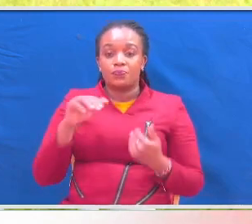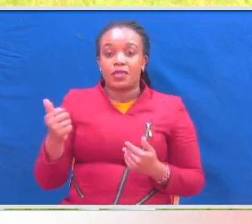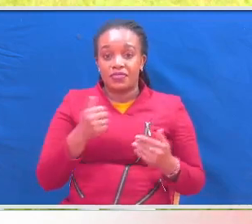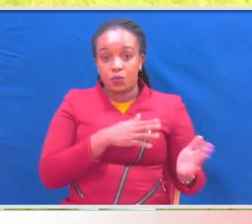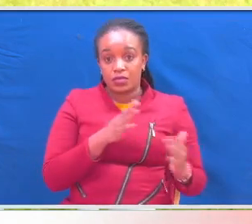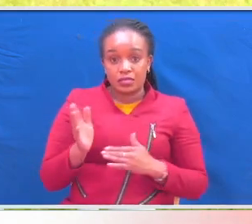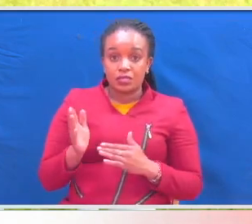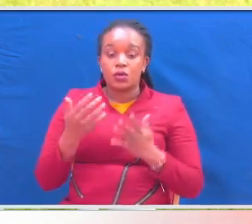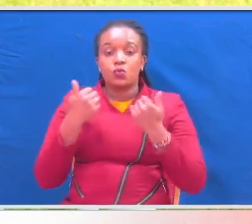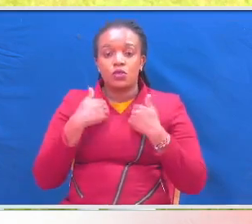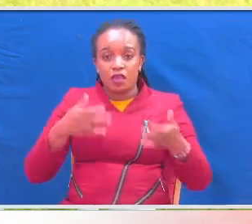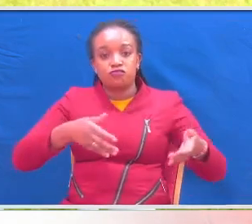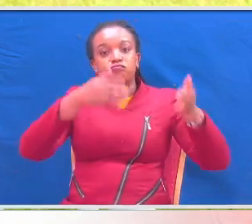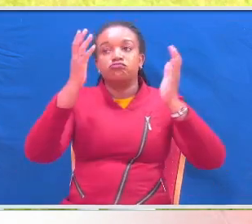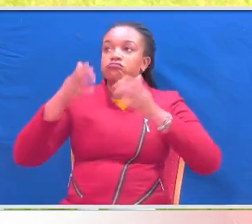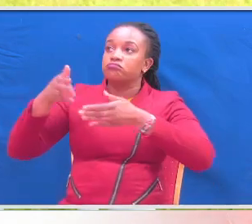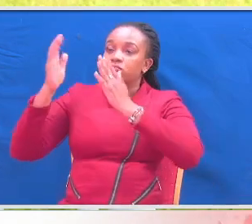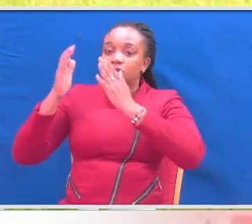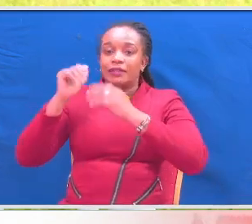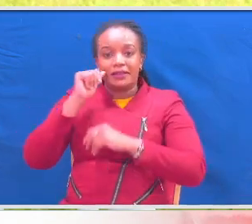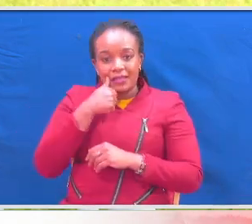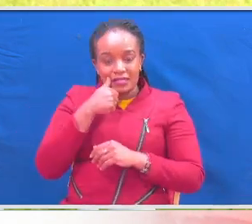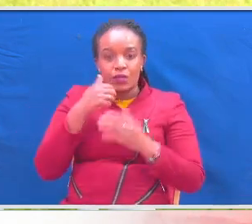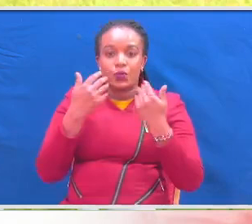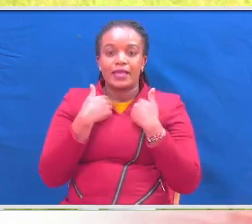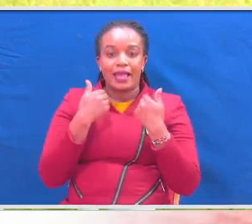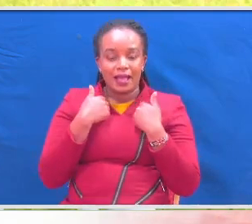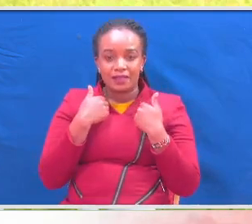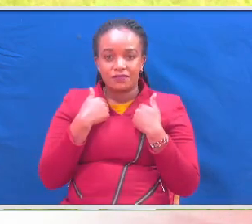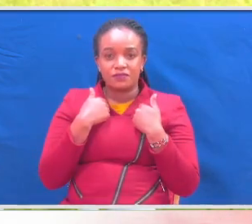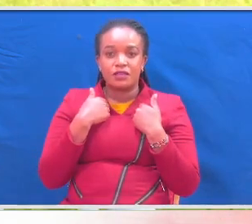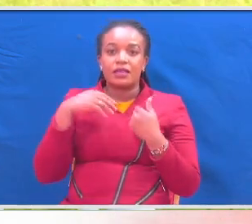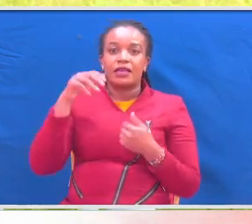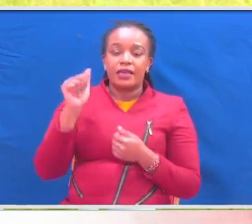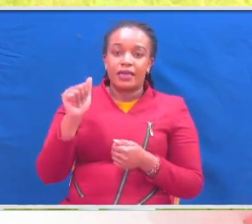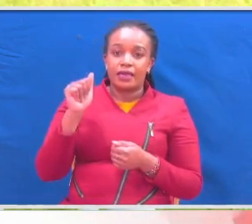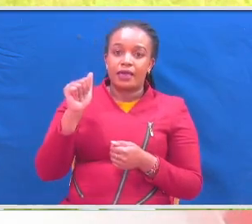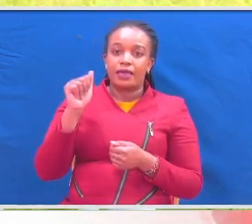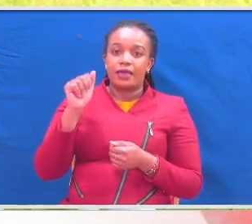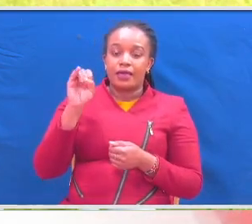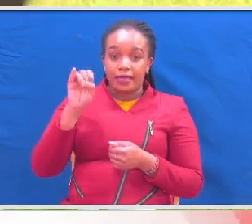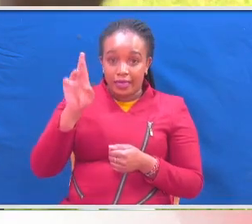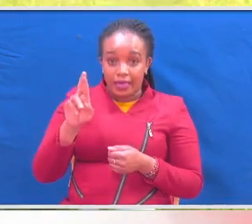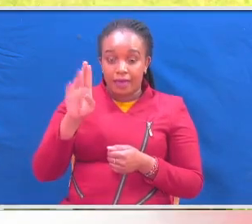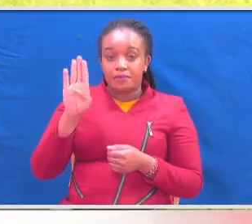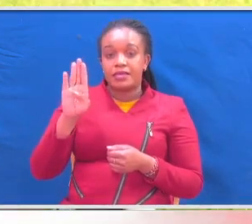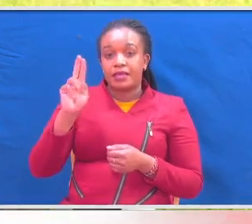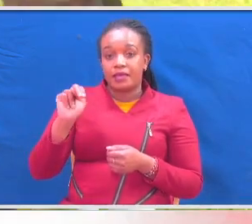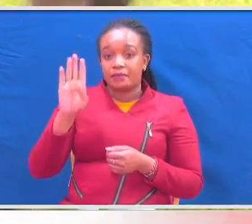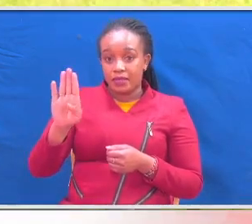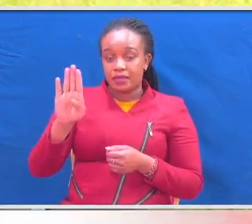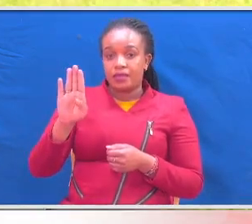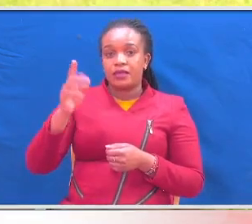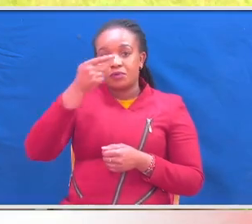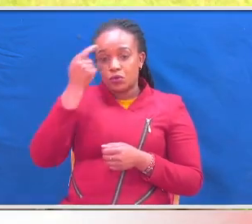there's cottages that have come up, there's apartments that have come up, there's Airbnb. And because of the increase